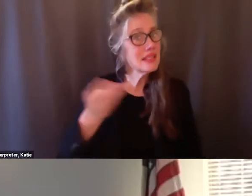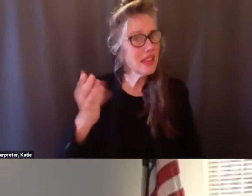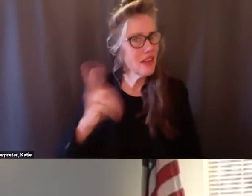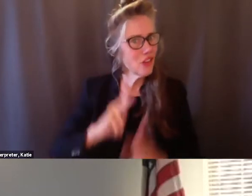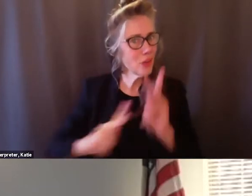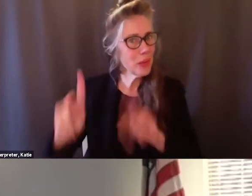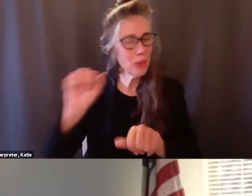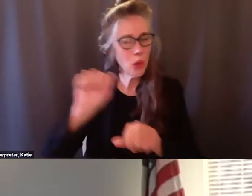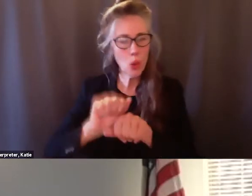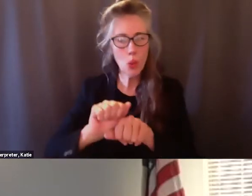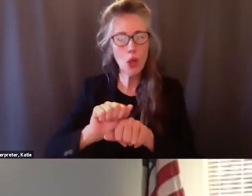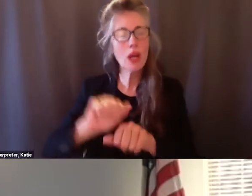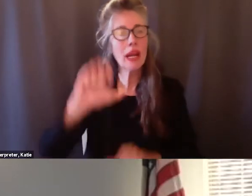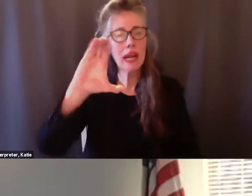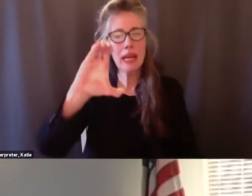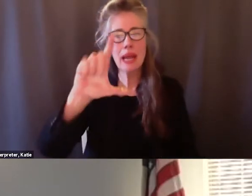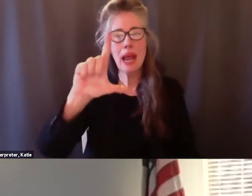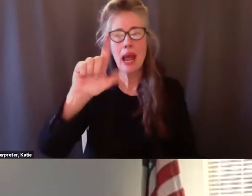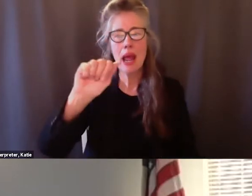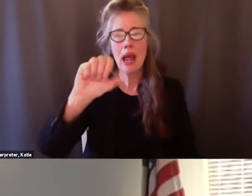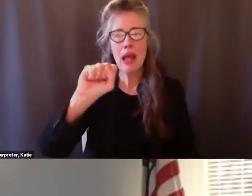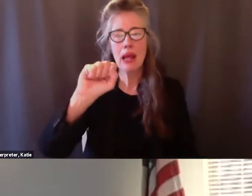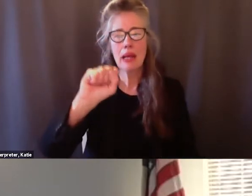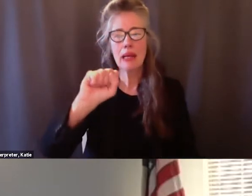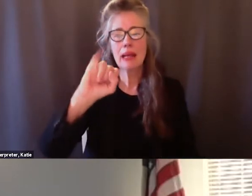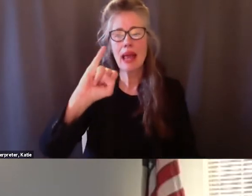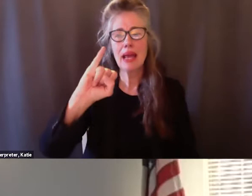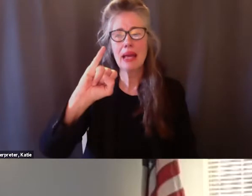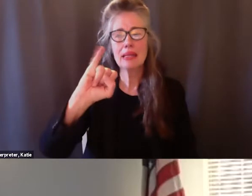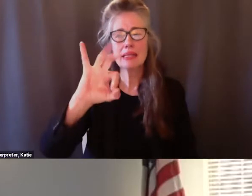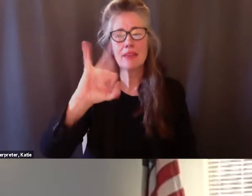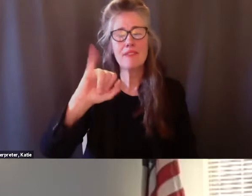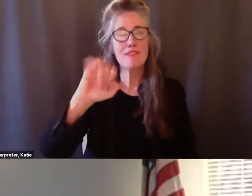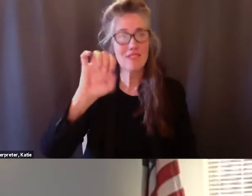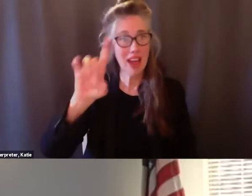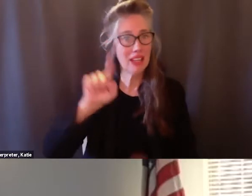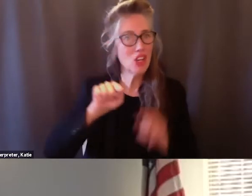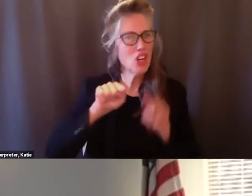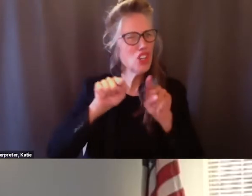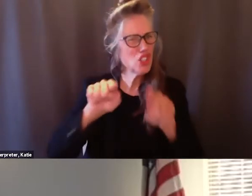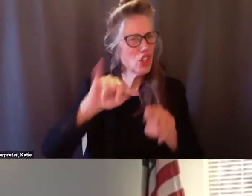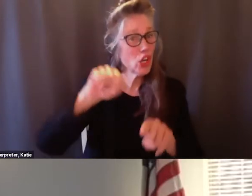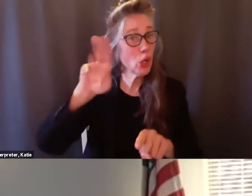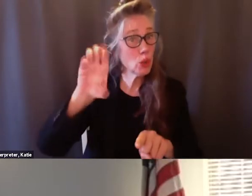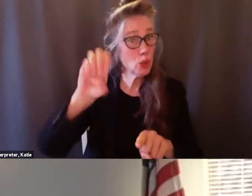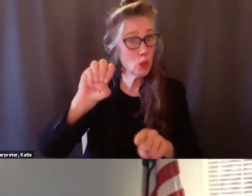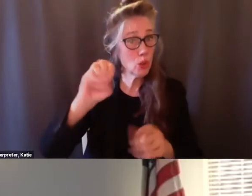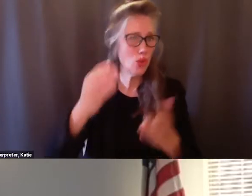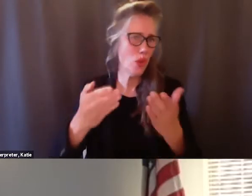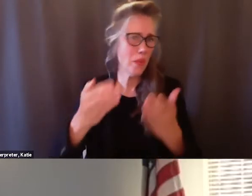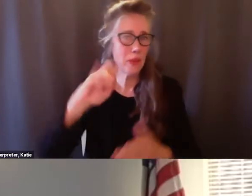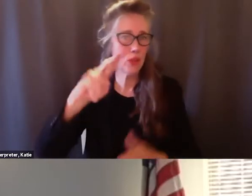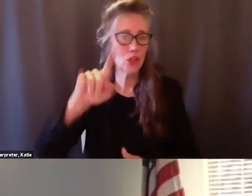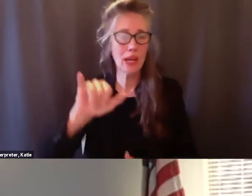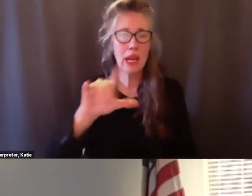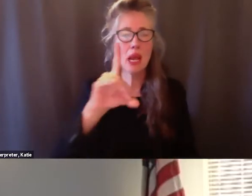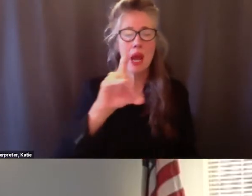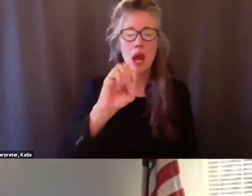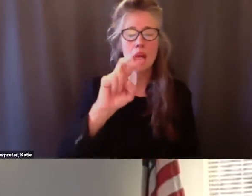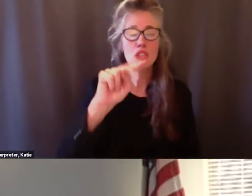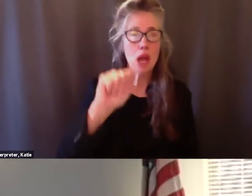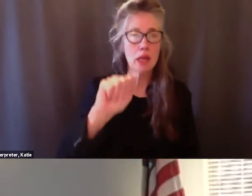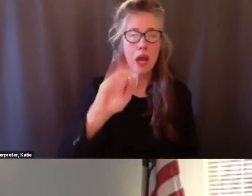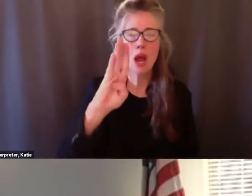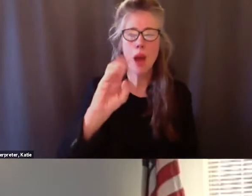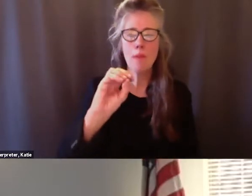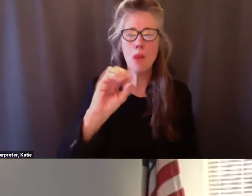are happening either sometime during June or at the beginning of July. And here they are. There's Donna Beausoleil, who is a library